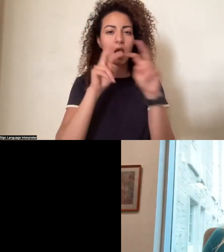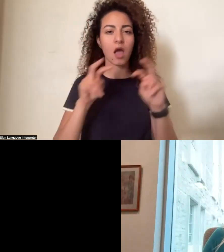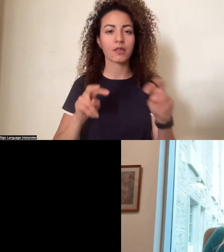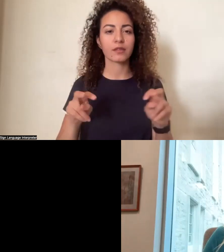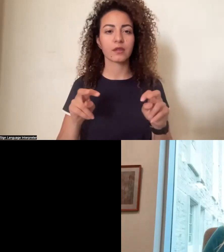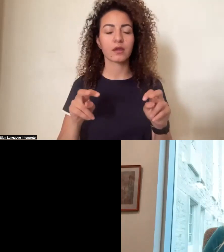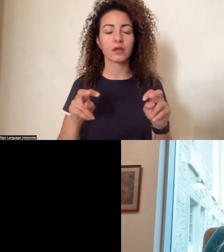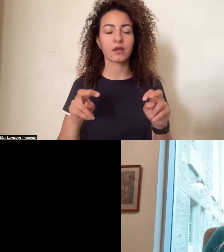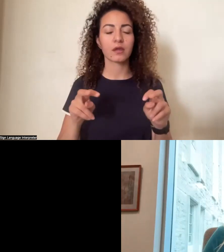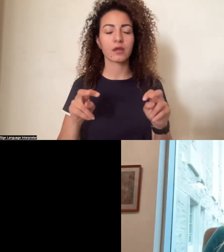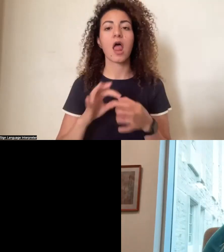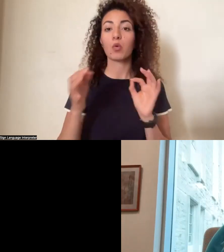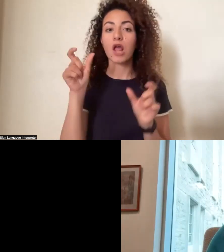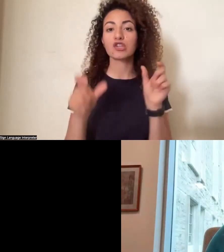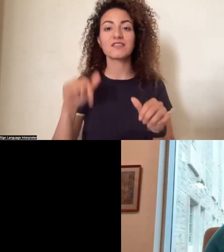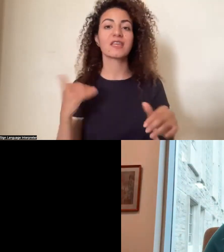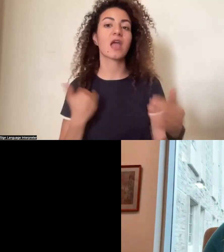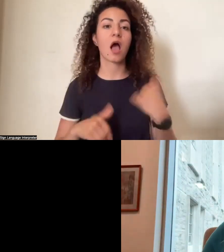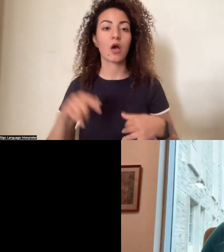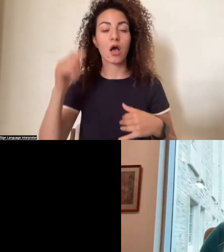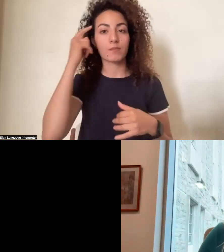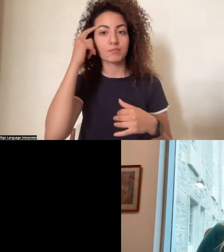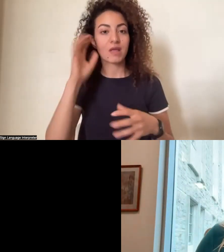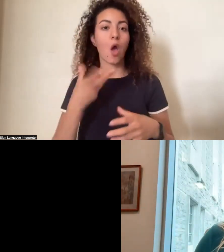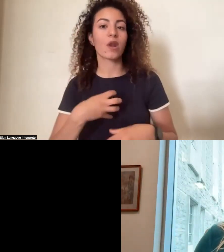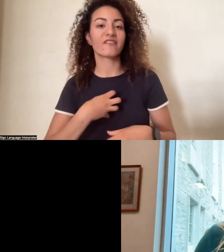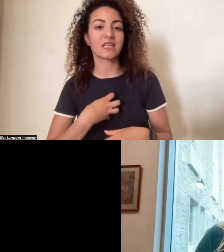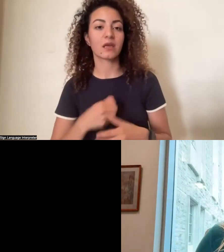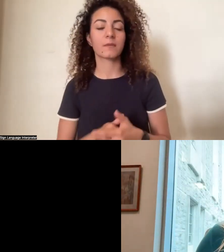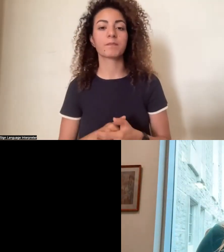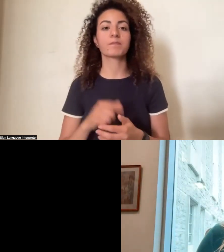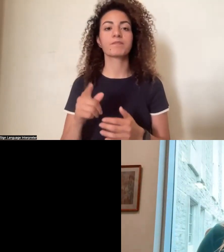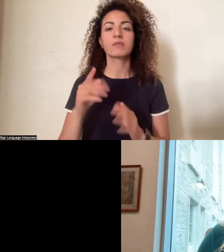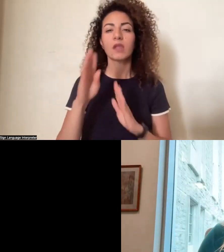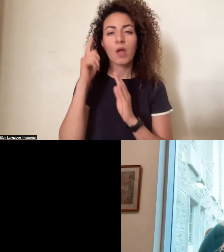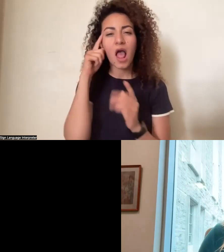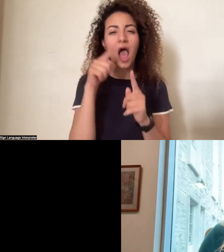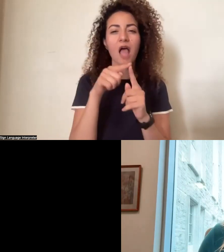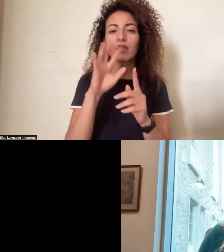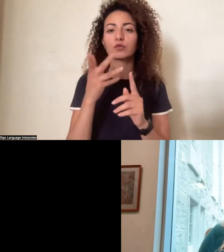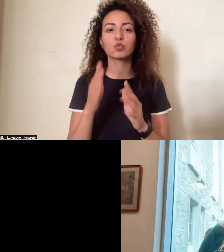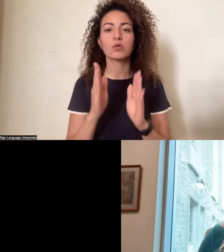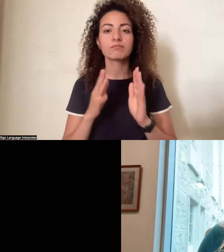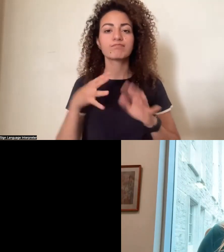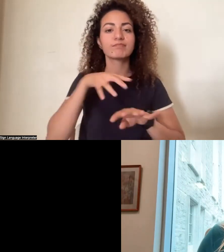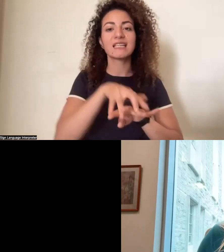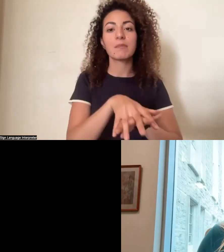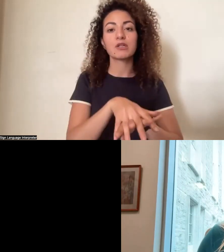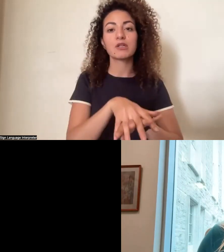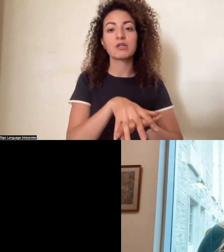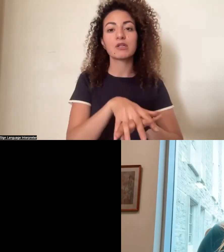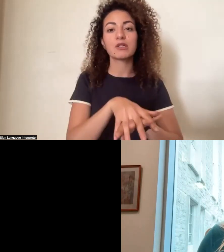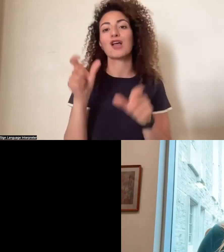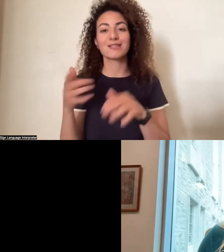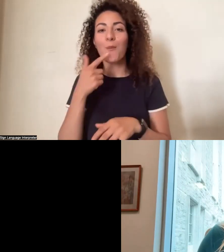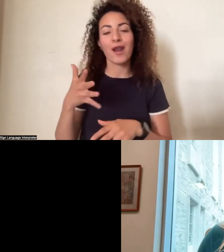with intellectual disabilities and people with mental health issues, with a primary focus of advancing the social inclusion of vulnerable adults.